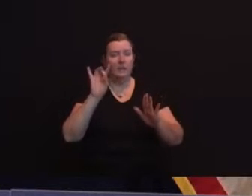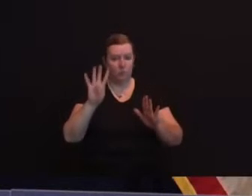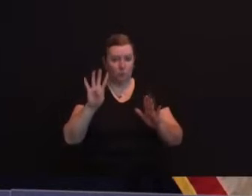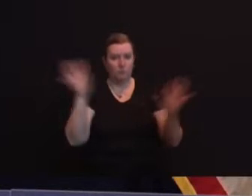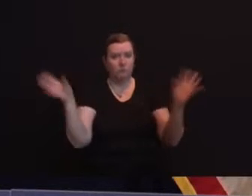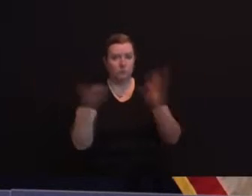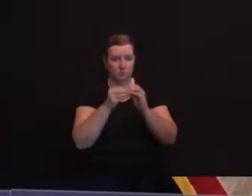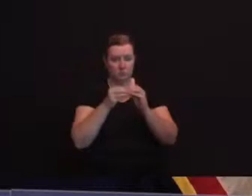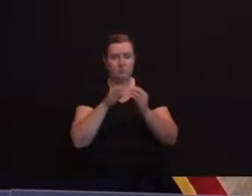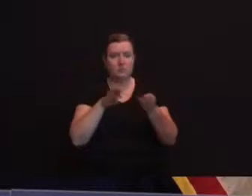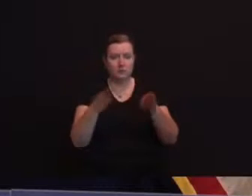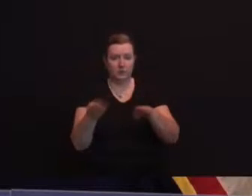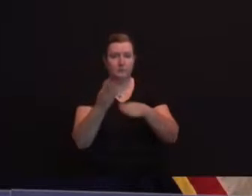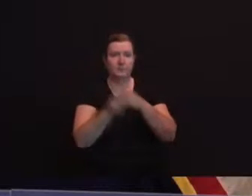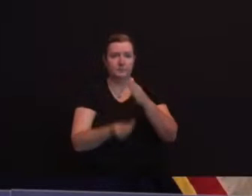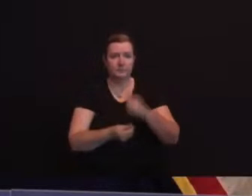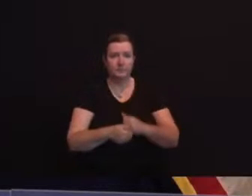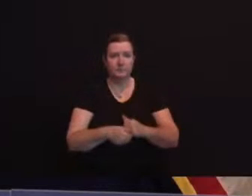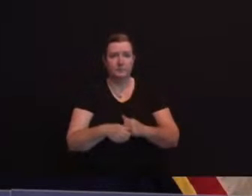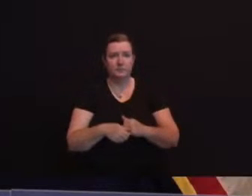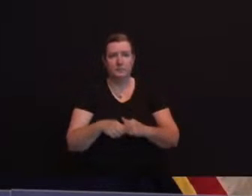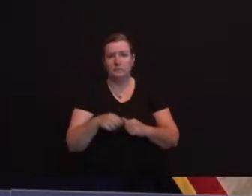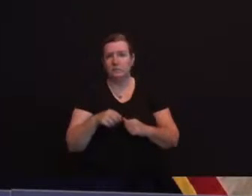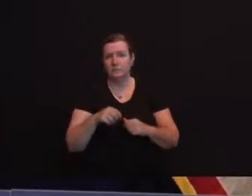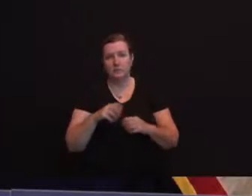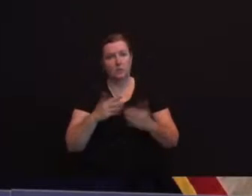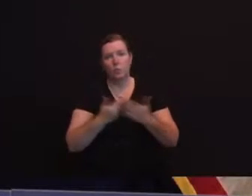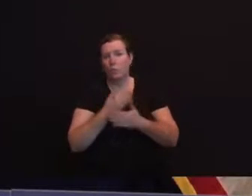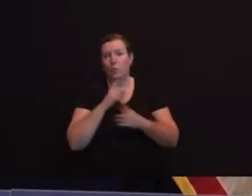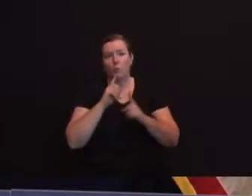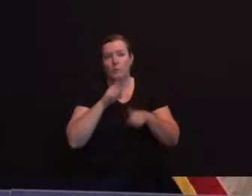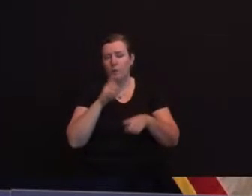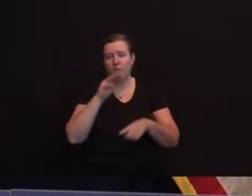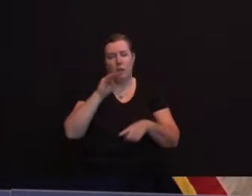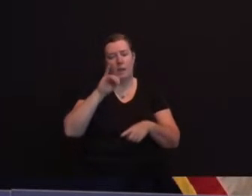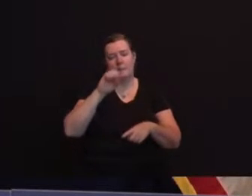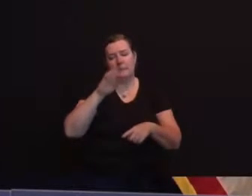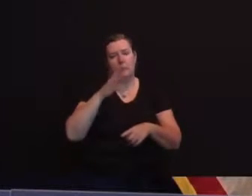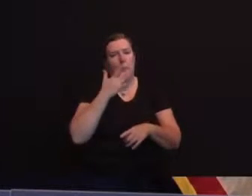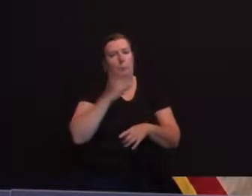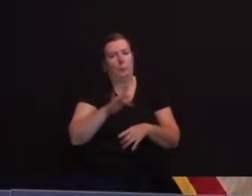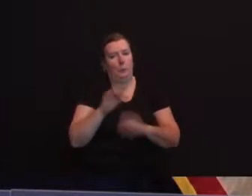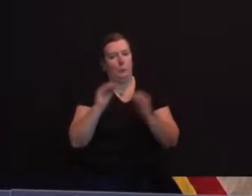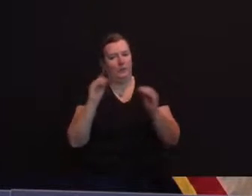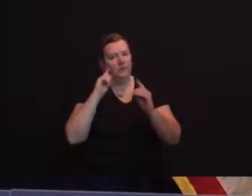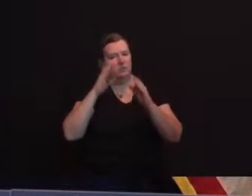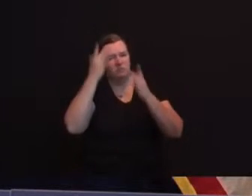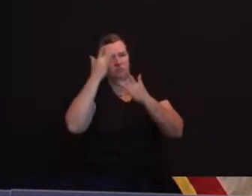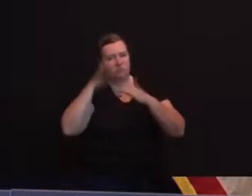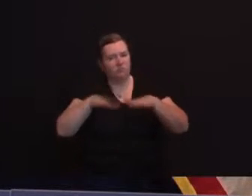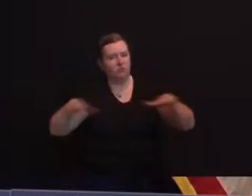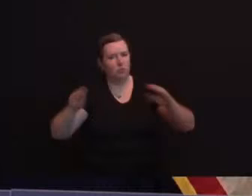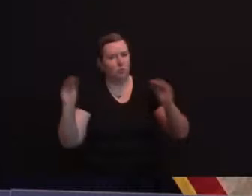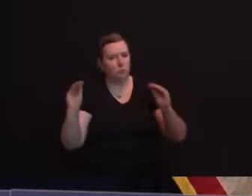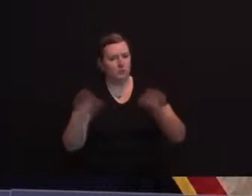Fortunately, there are no new reports of multisystem inflammatory syndrome in children. The count remains at 61.